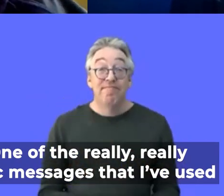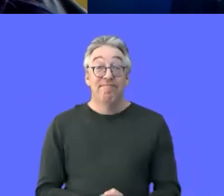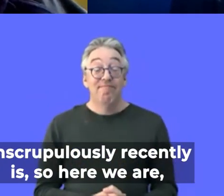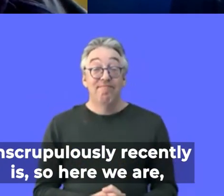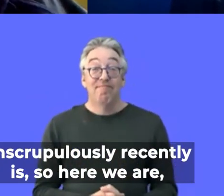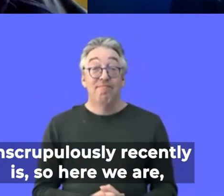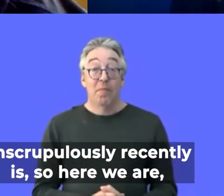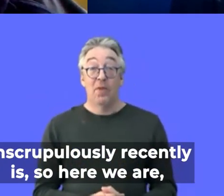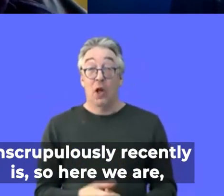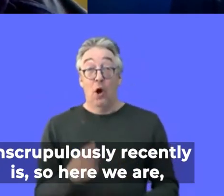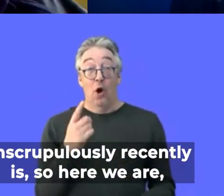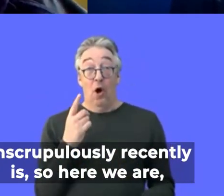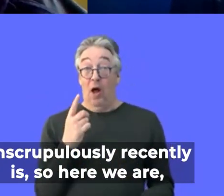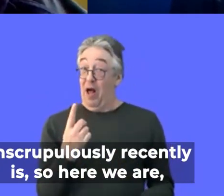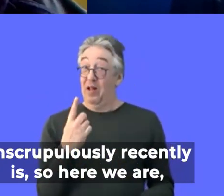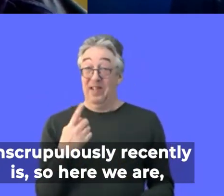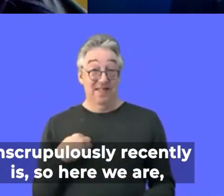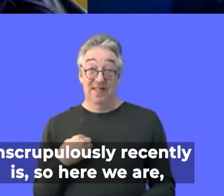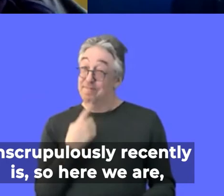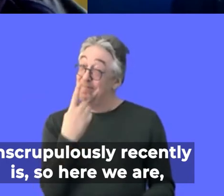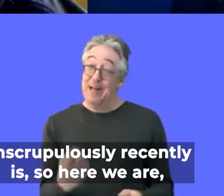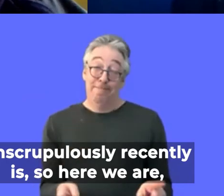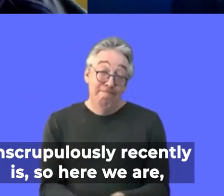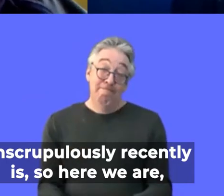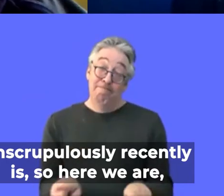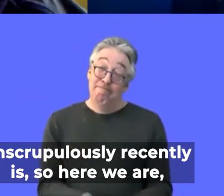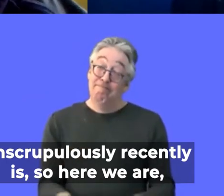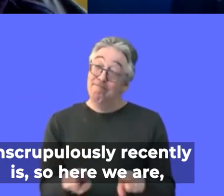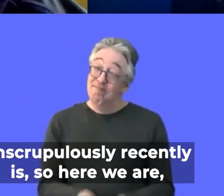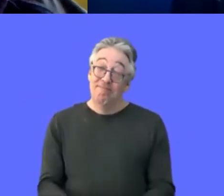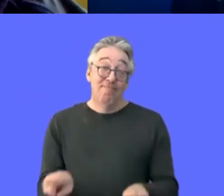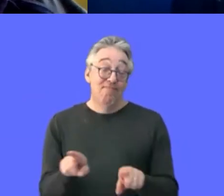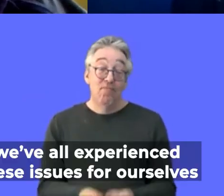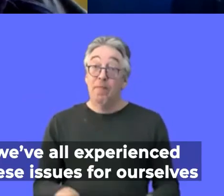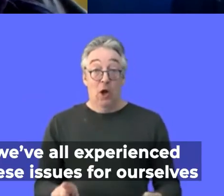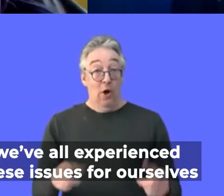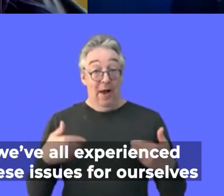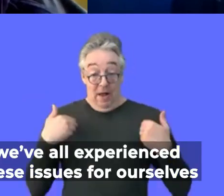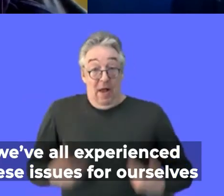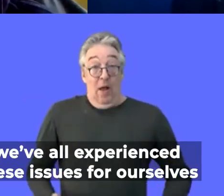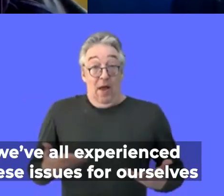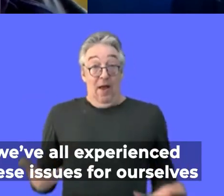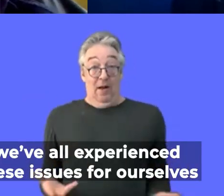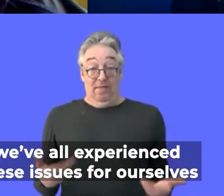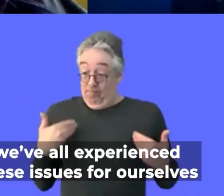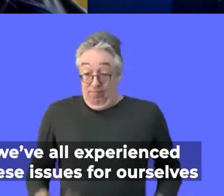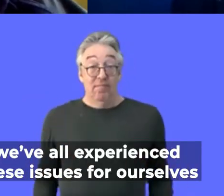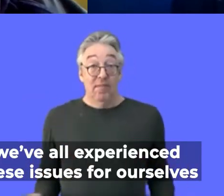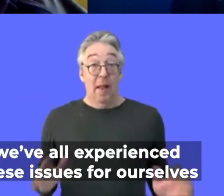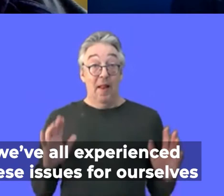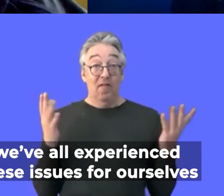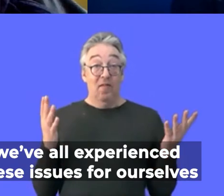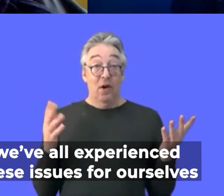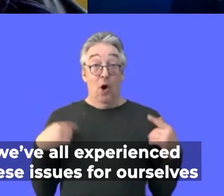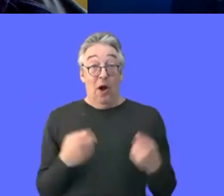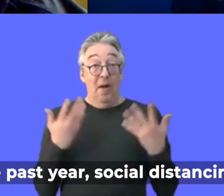I've used unscrupulously recently is, so here we are, we've all experienced these